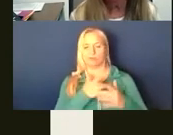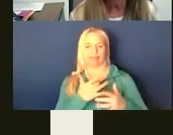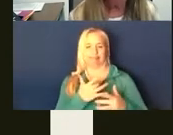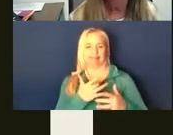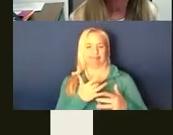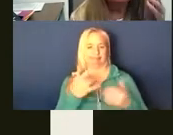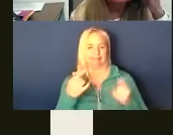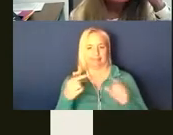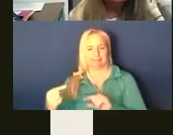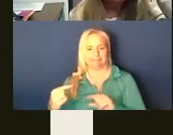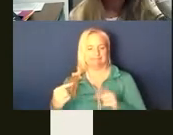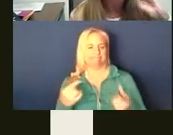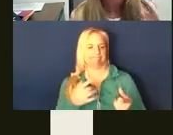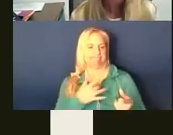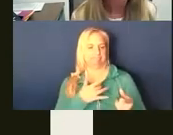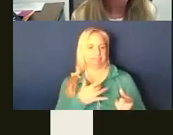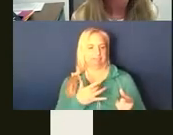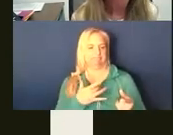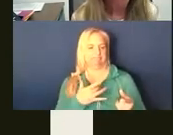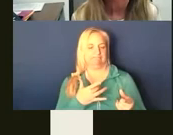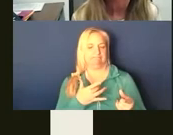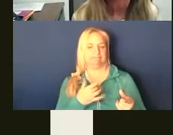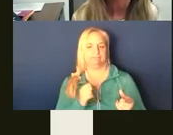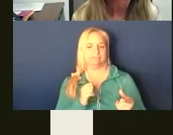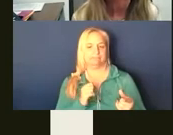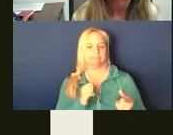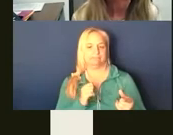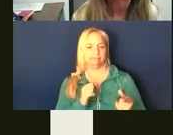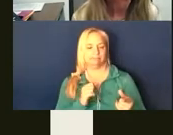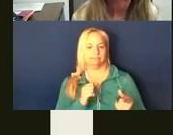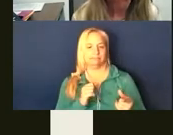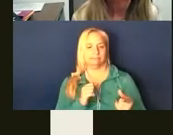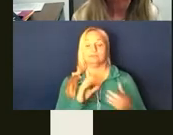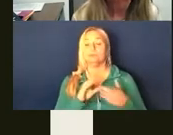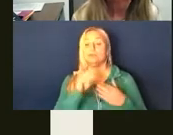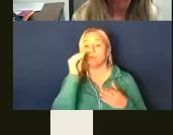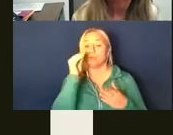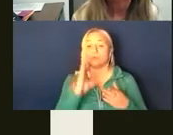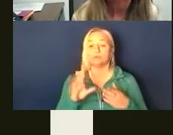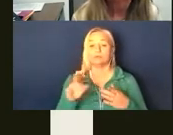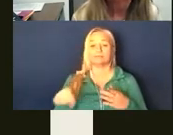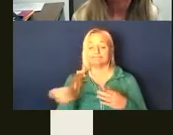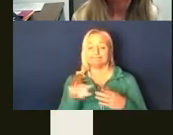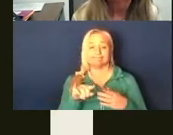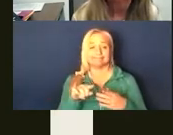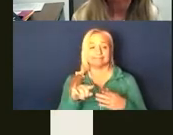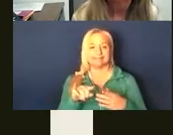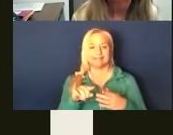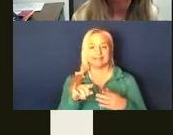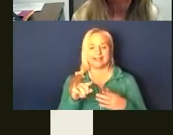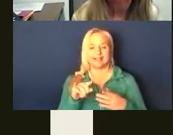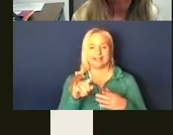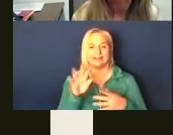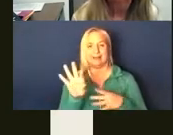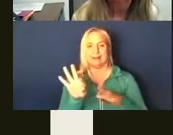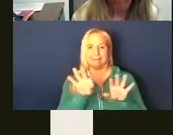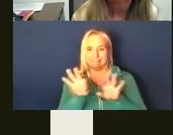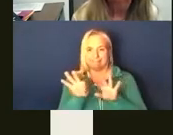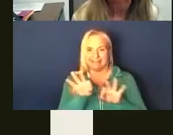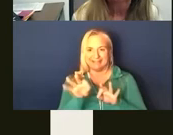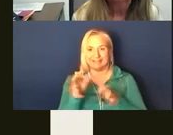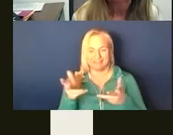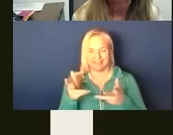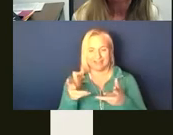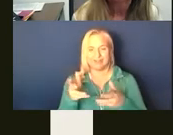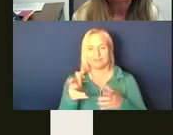we saw from the data. And students have chose overwhelmingly the cozy corner that had